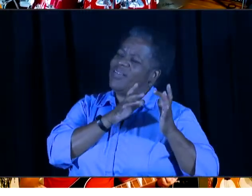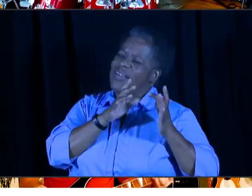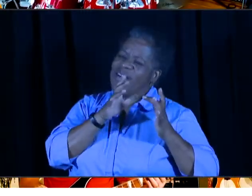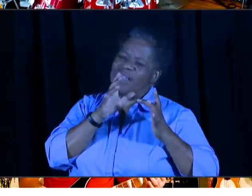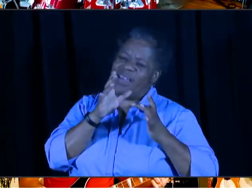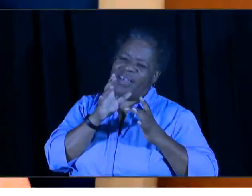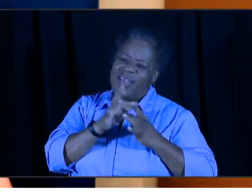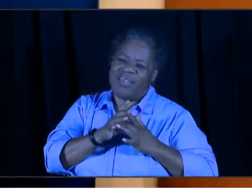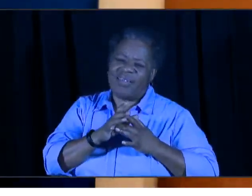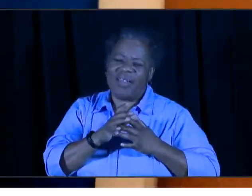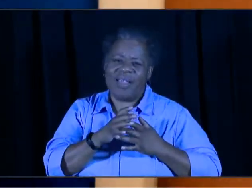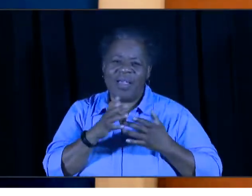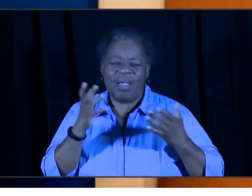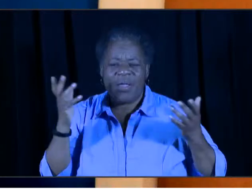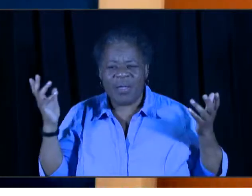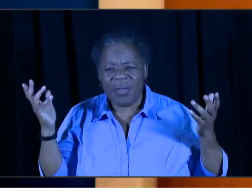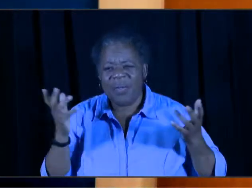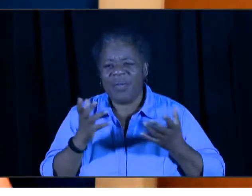And it's